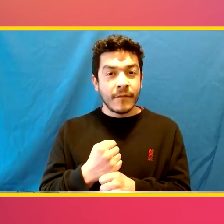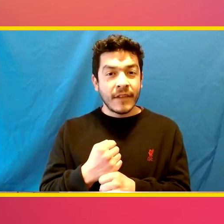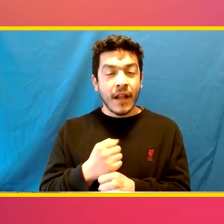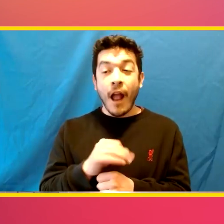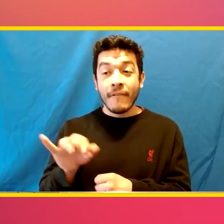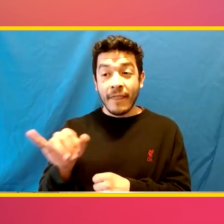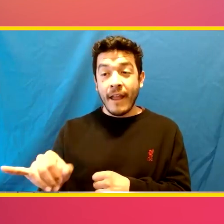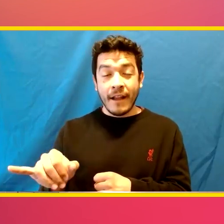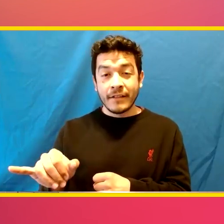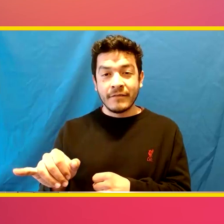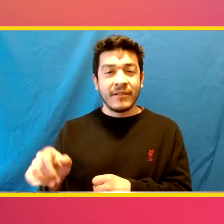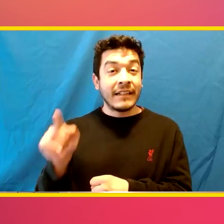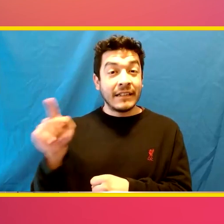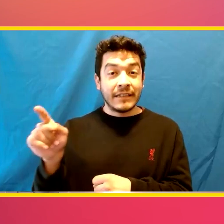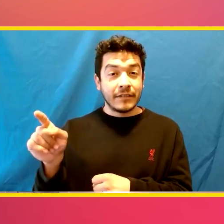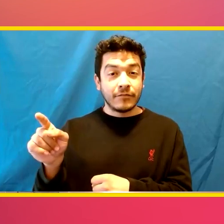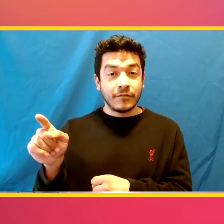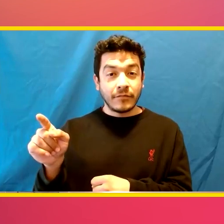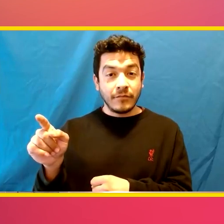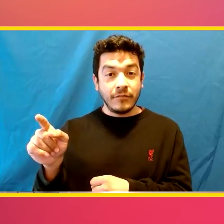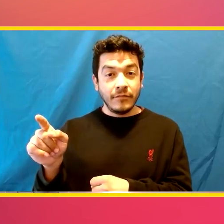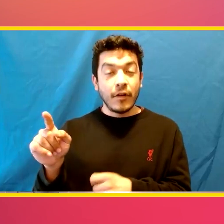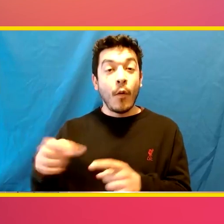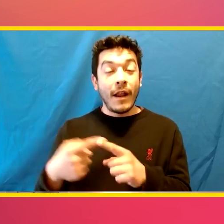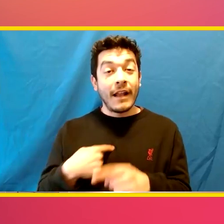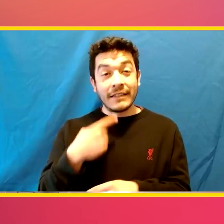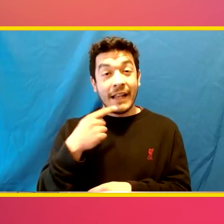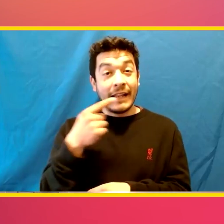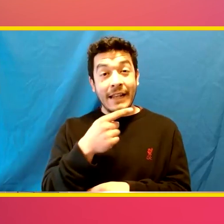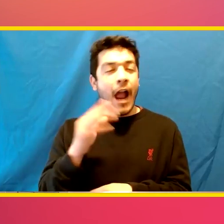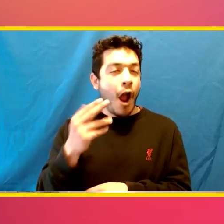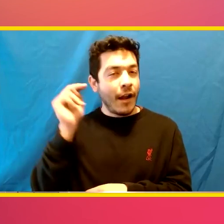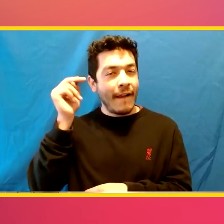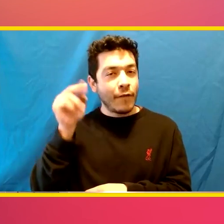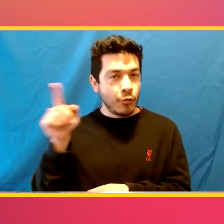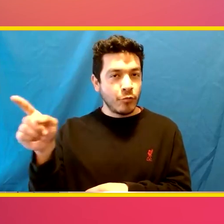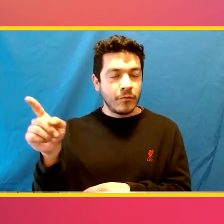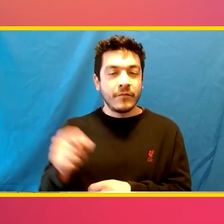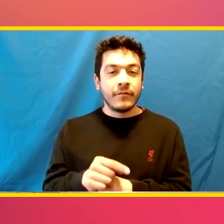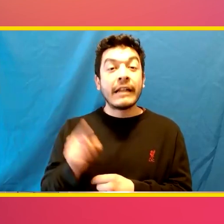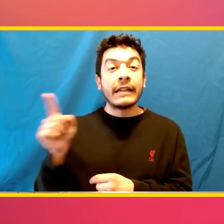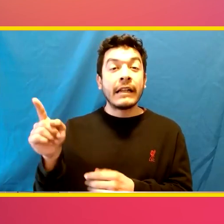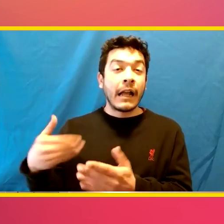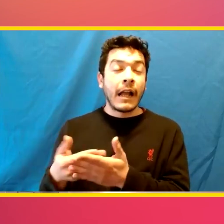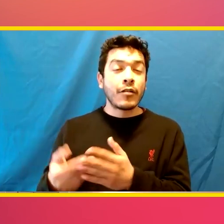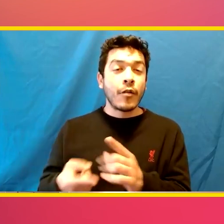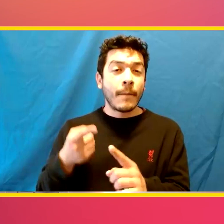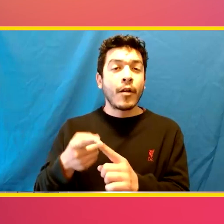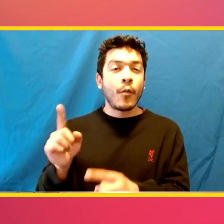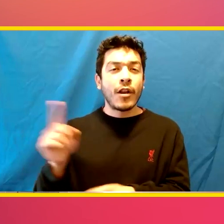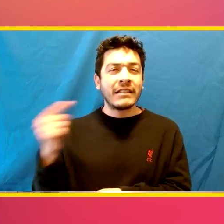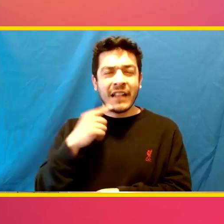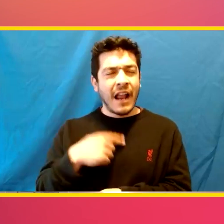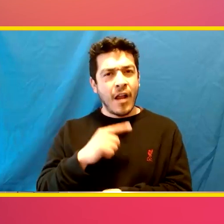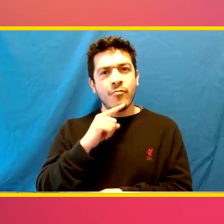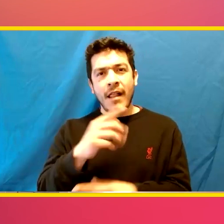of this, he, when I say he, our nephew, he got to a point where he's like, I'm